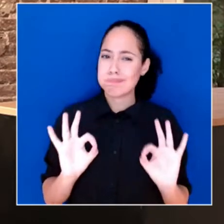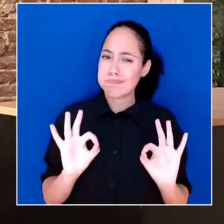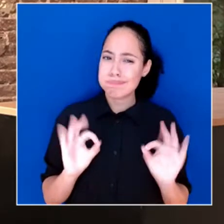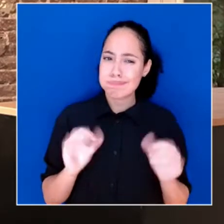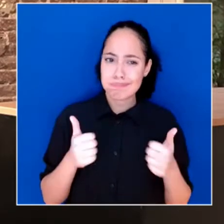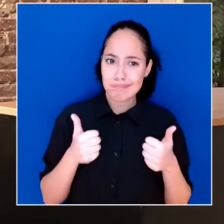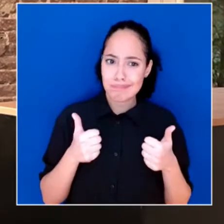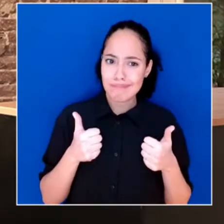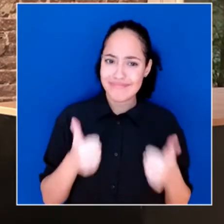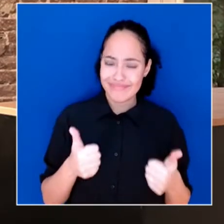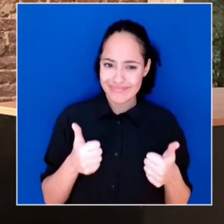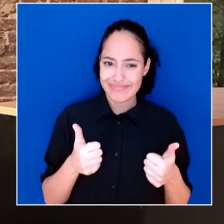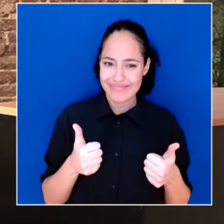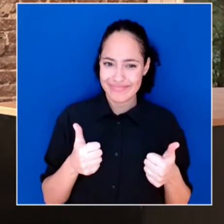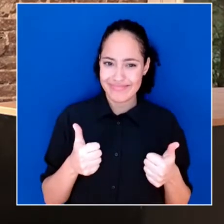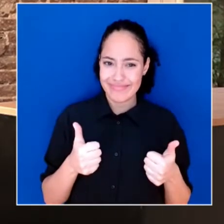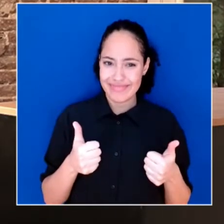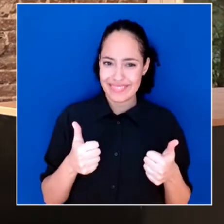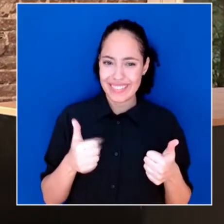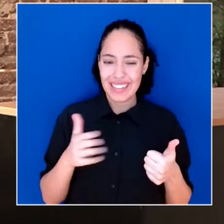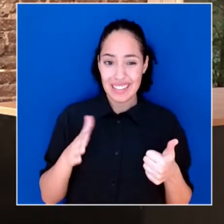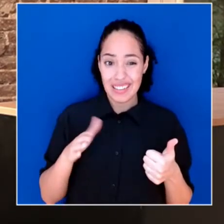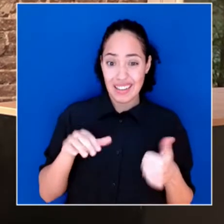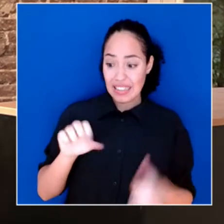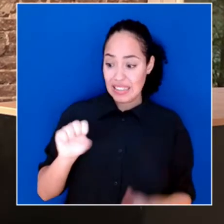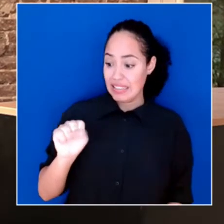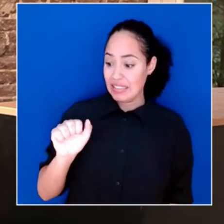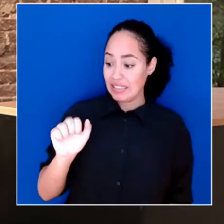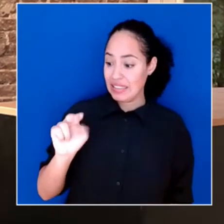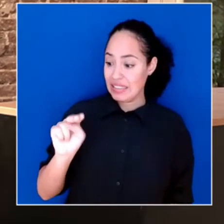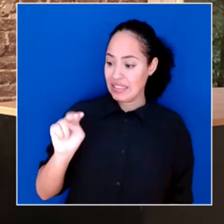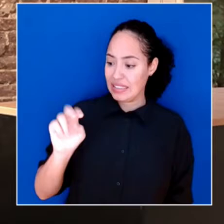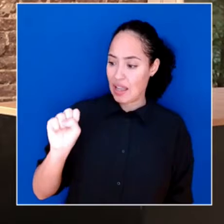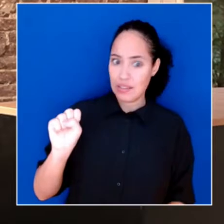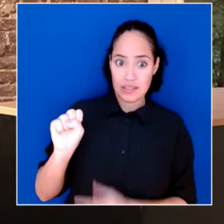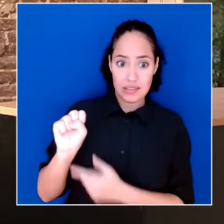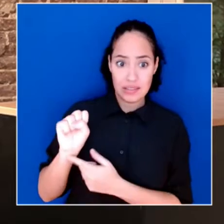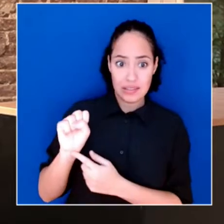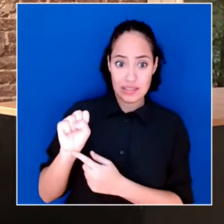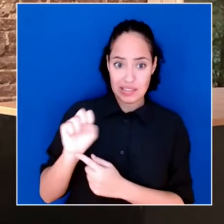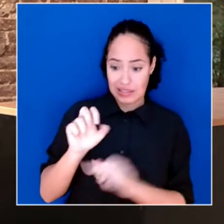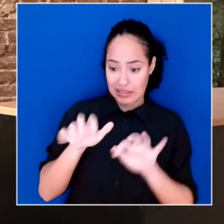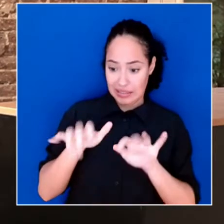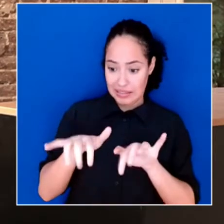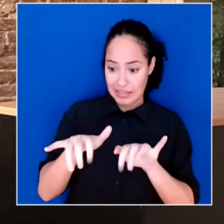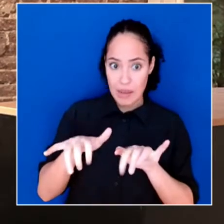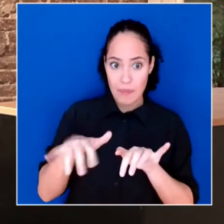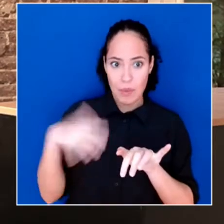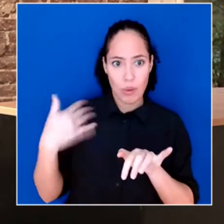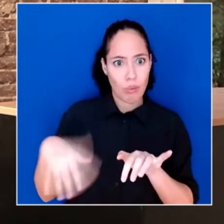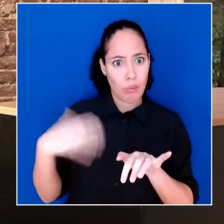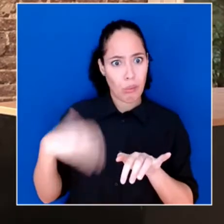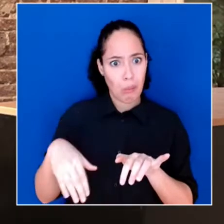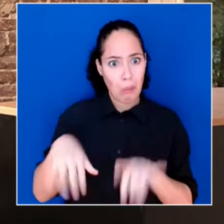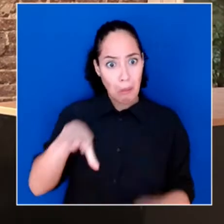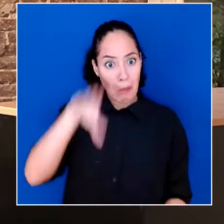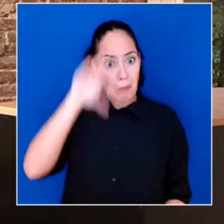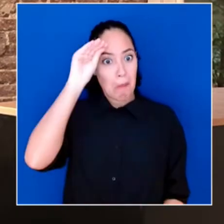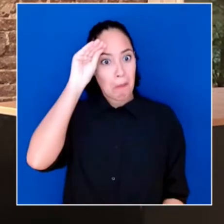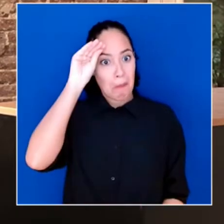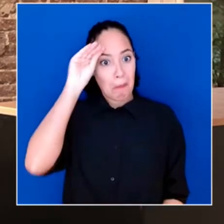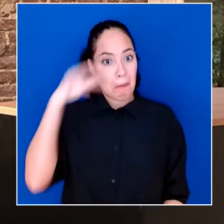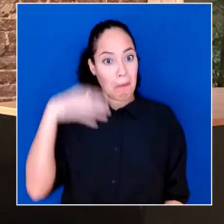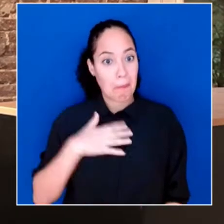Sans was just amazing. Joining us next, we have Megan Strant, and Megan is